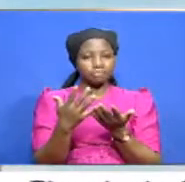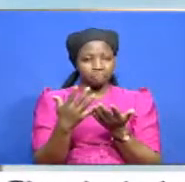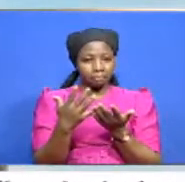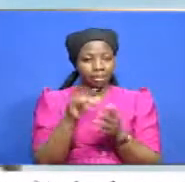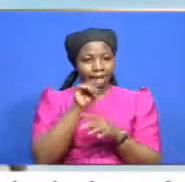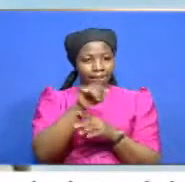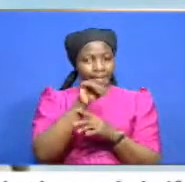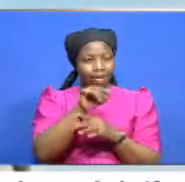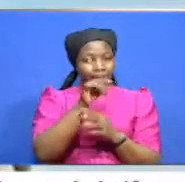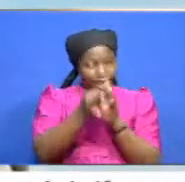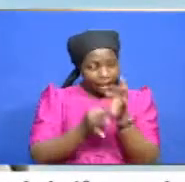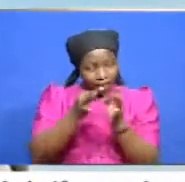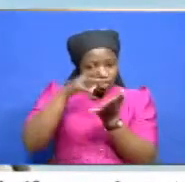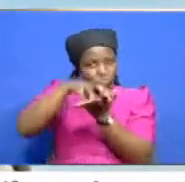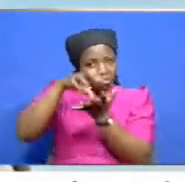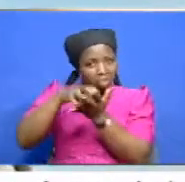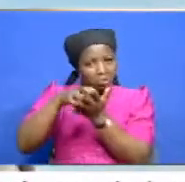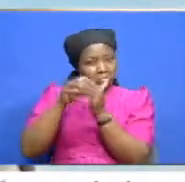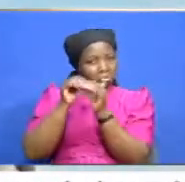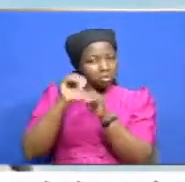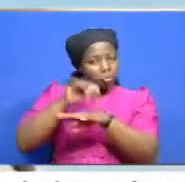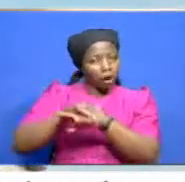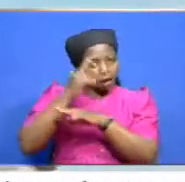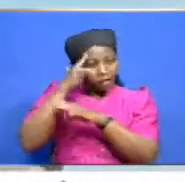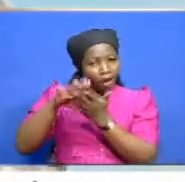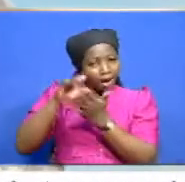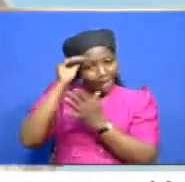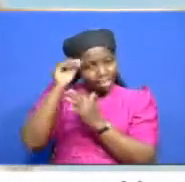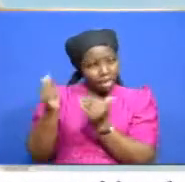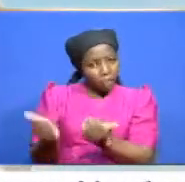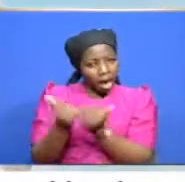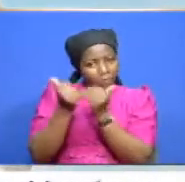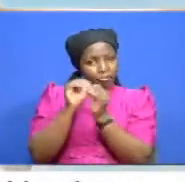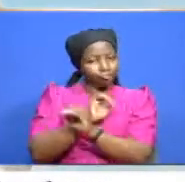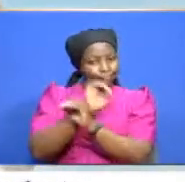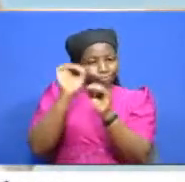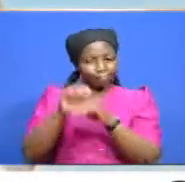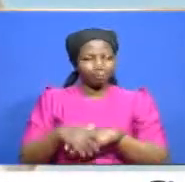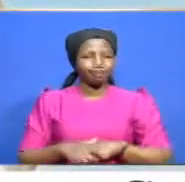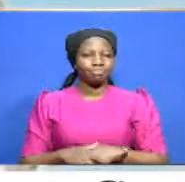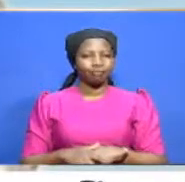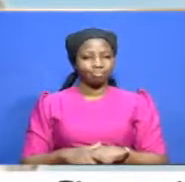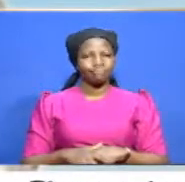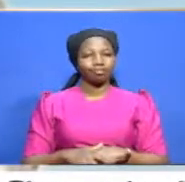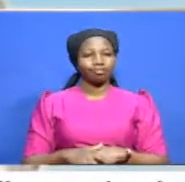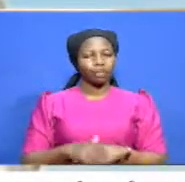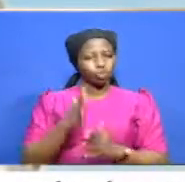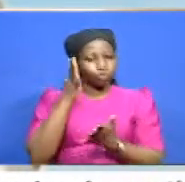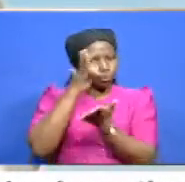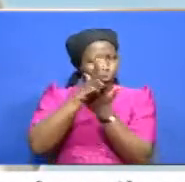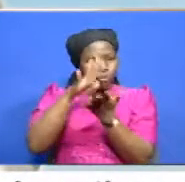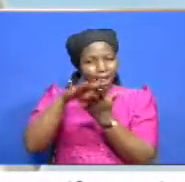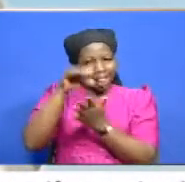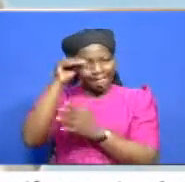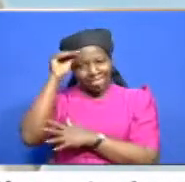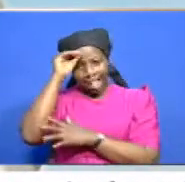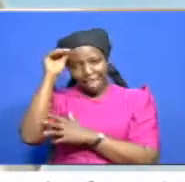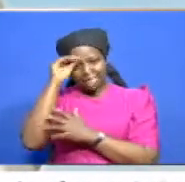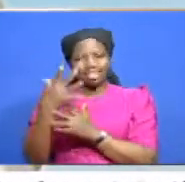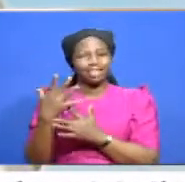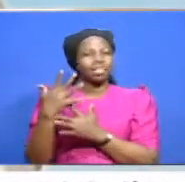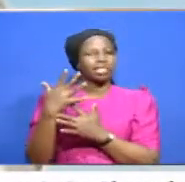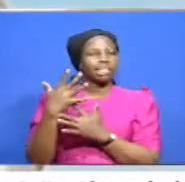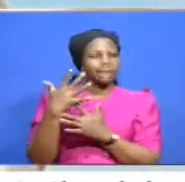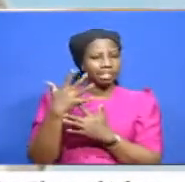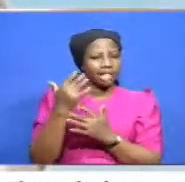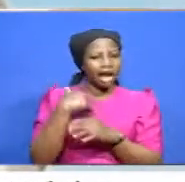be favorable for learning to take place. Mm-hmm. As much as it has disrupted, it is not going to draw the stigma